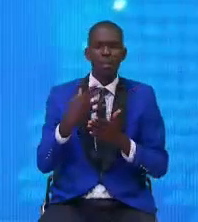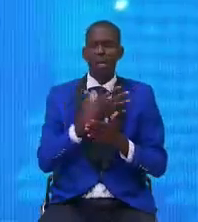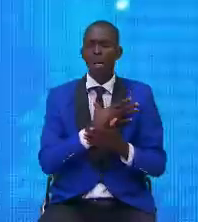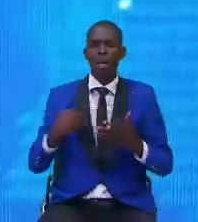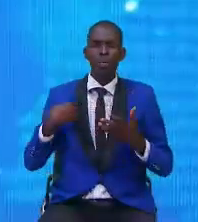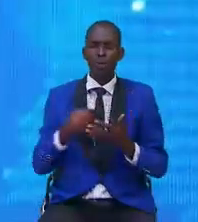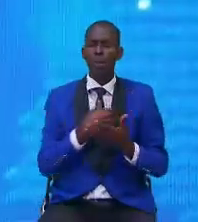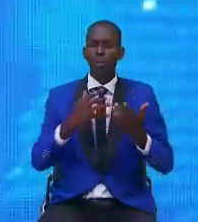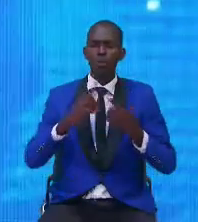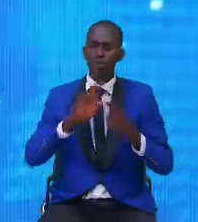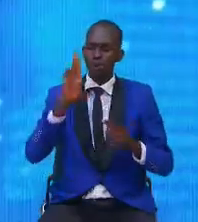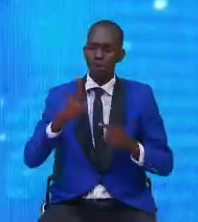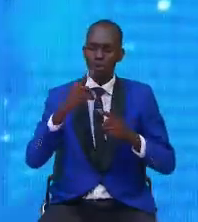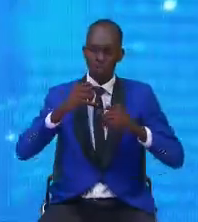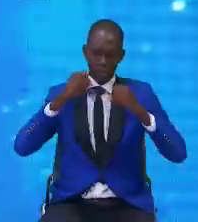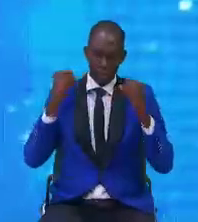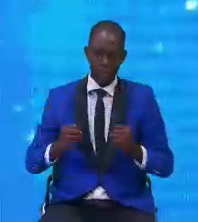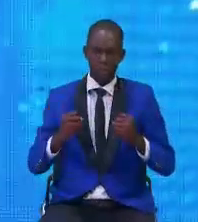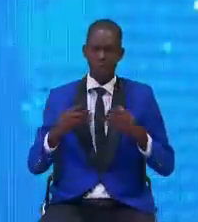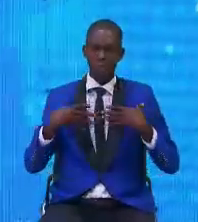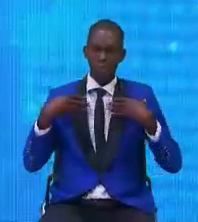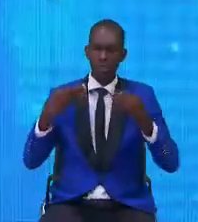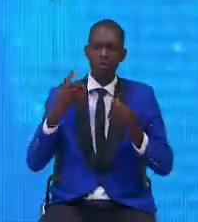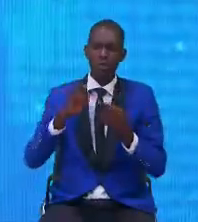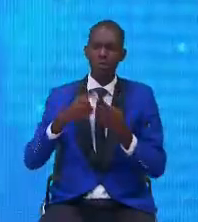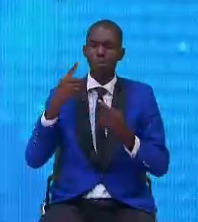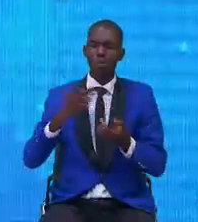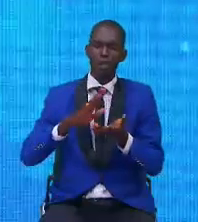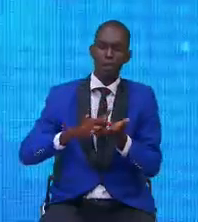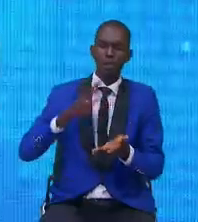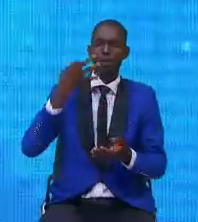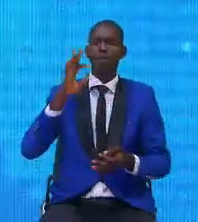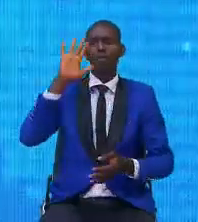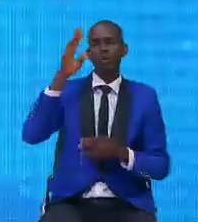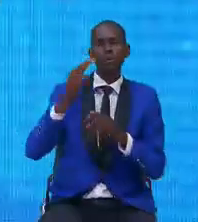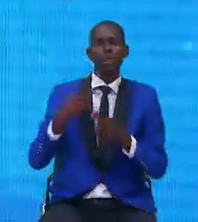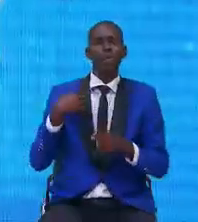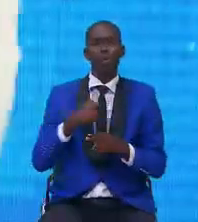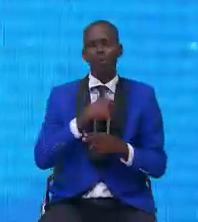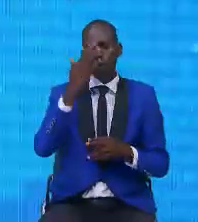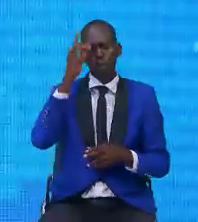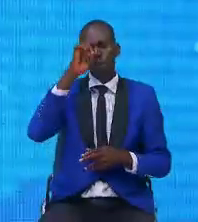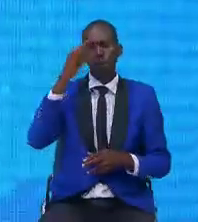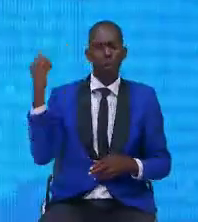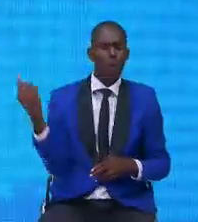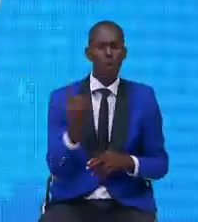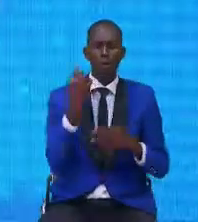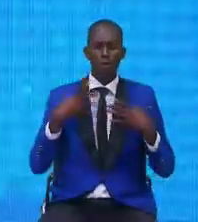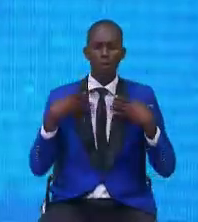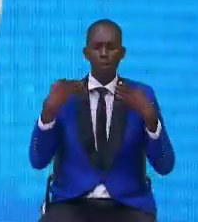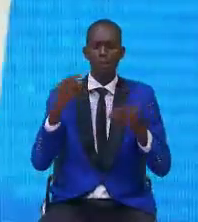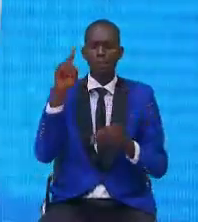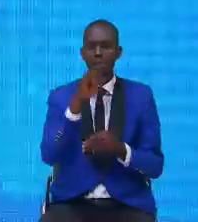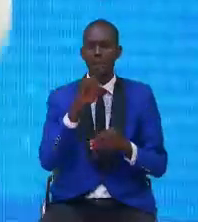all honesty, and when we want to use the strength, the deliverance, the healing to the glory of your name, we know that